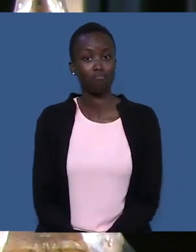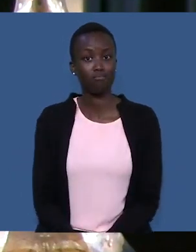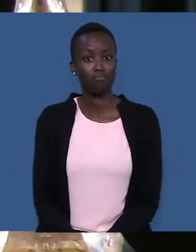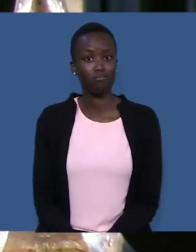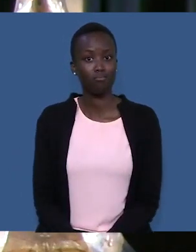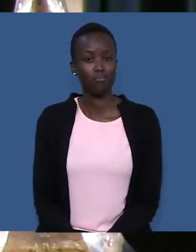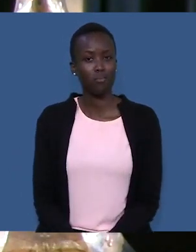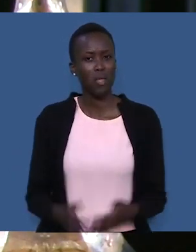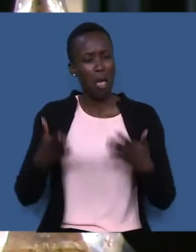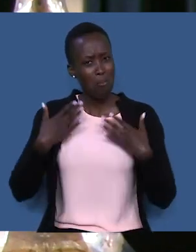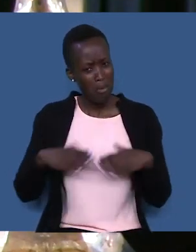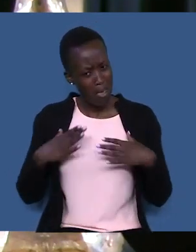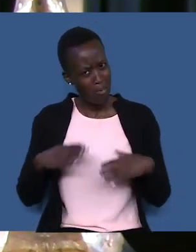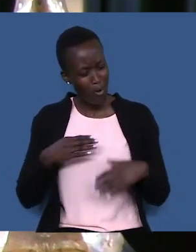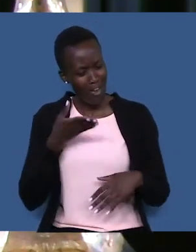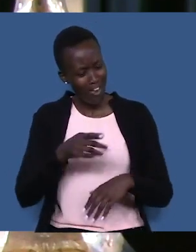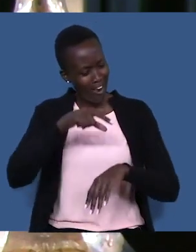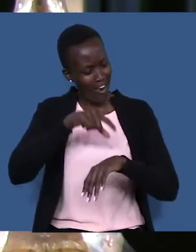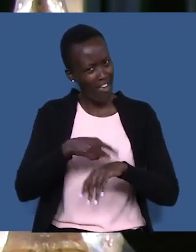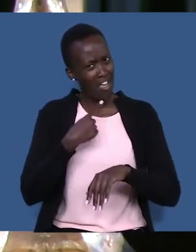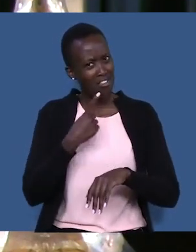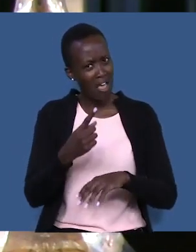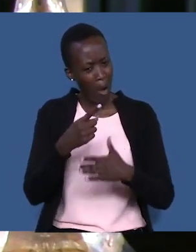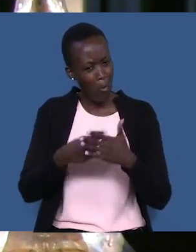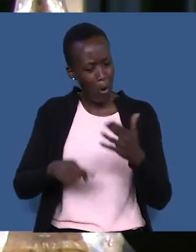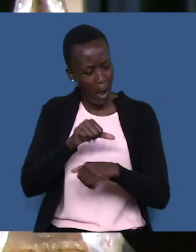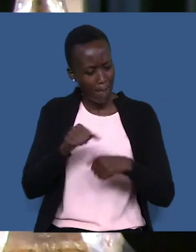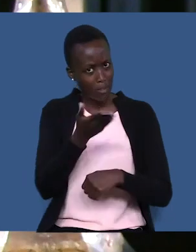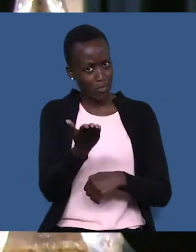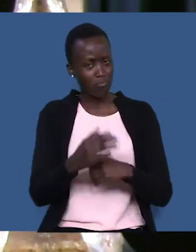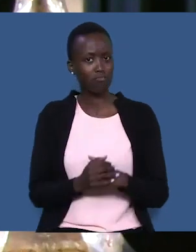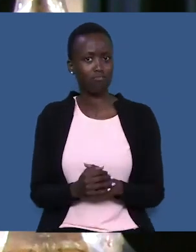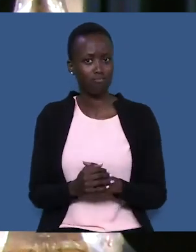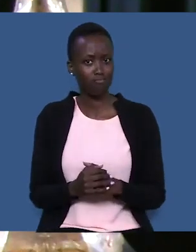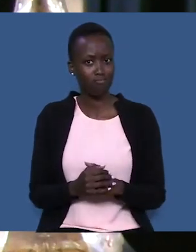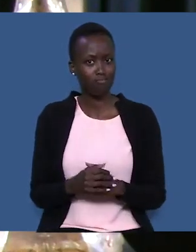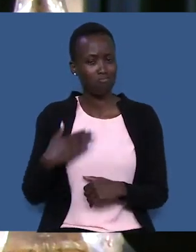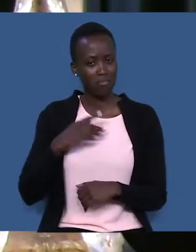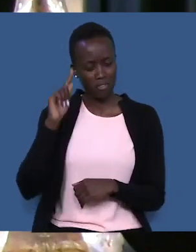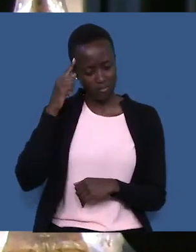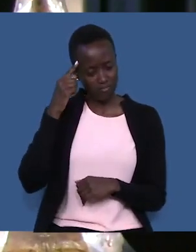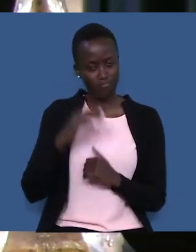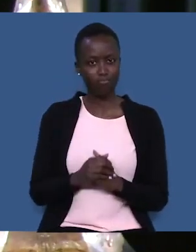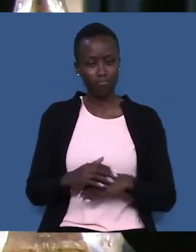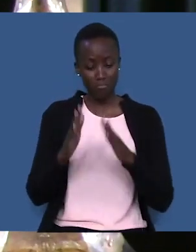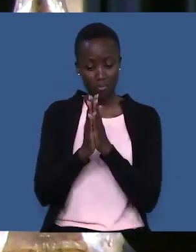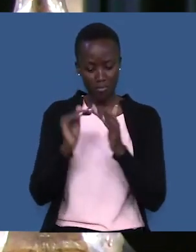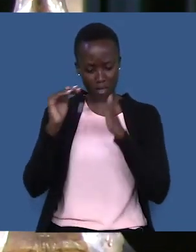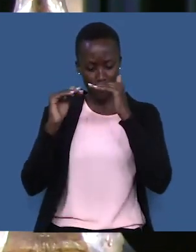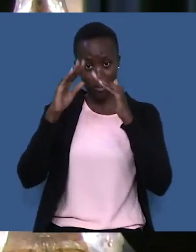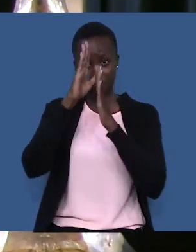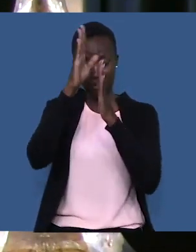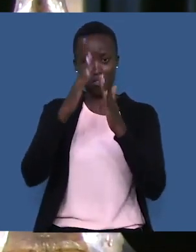What will the people actually on earth today say that you did? Food for thought. Heavenly Father, we ask that, God, you help